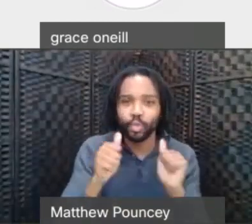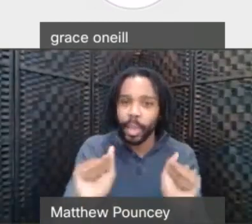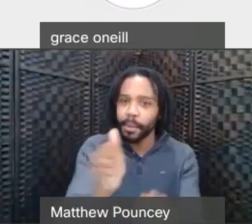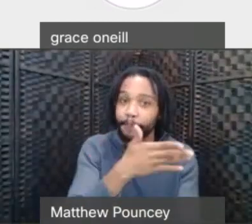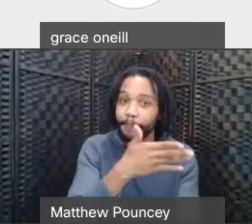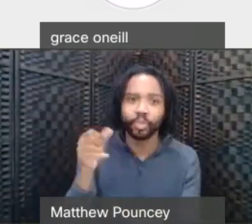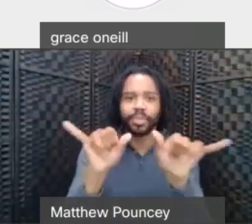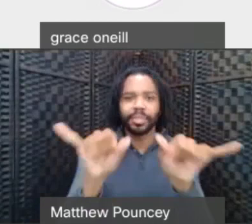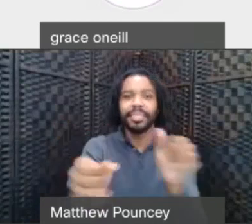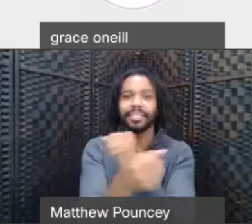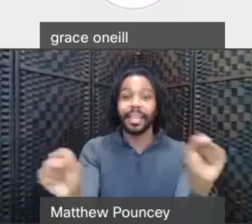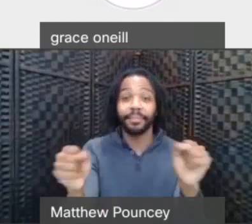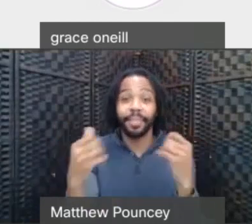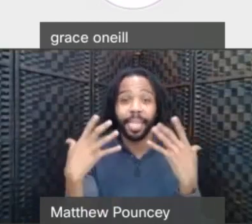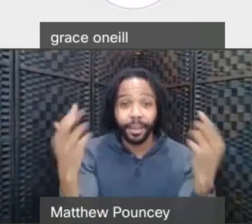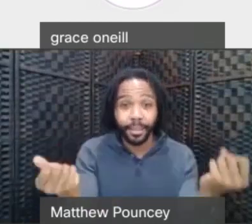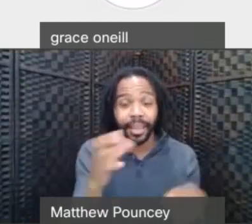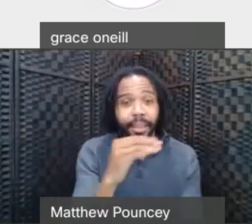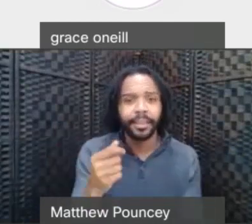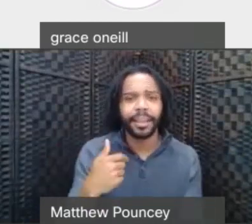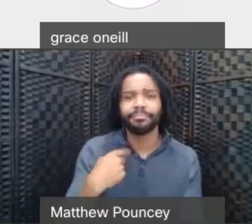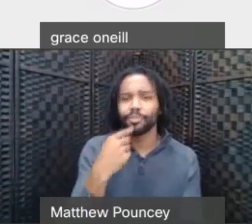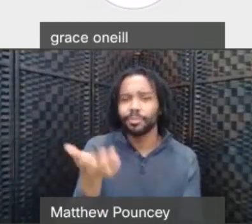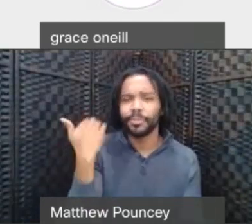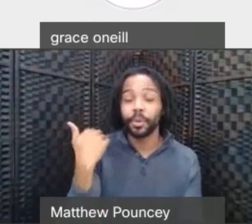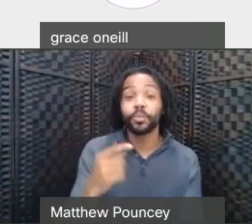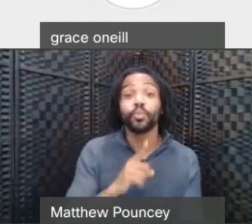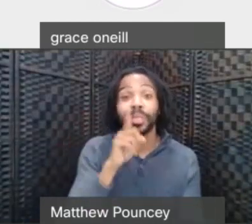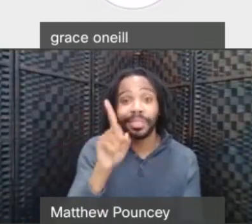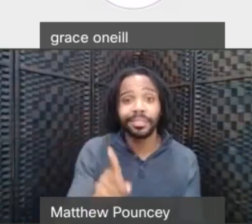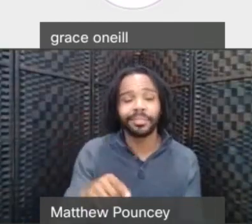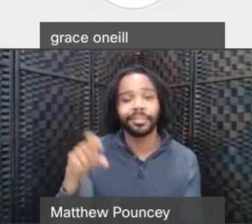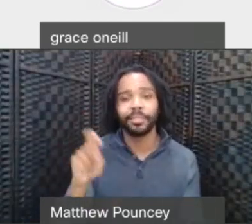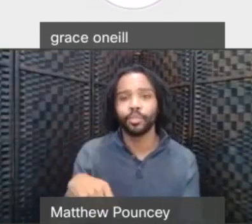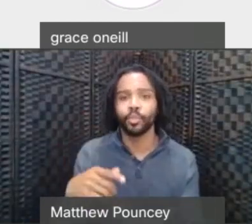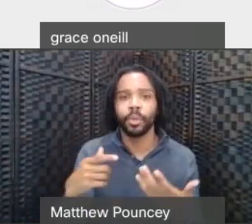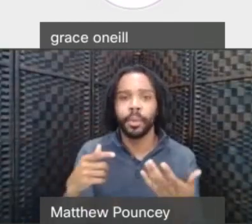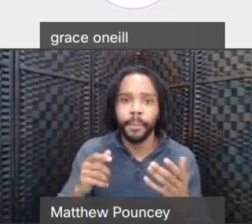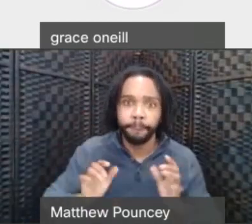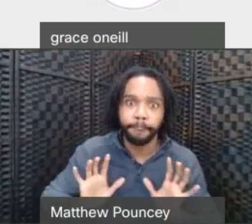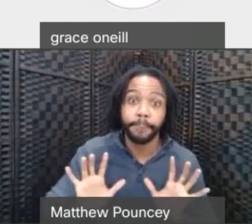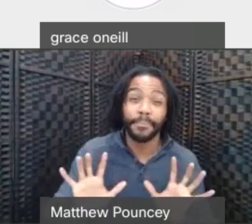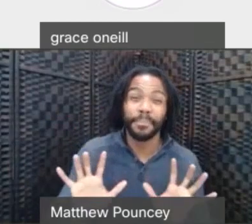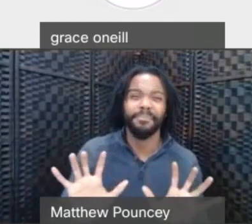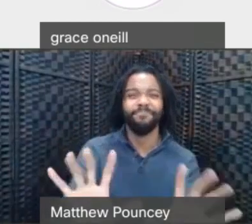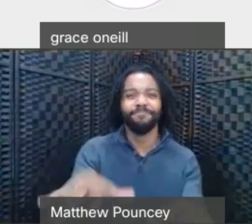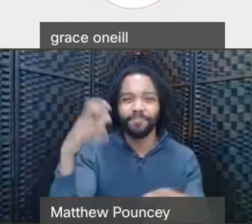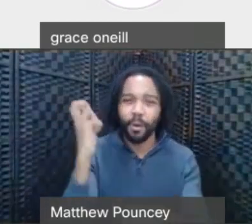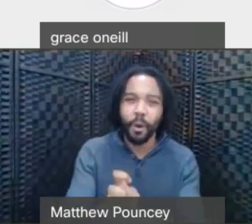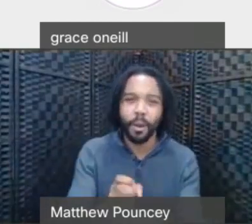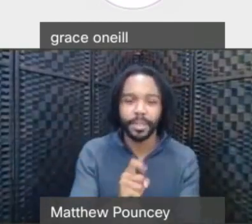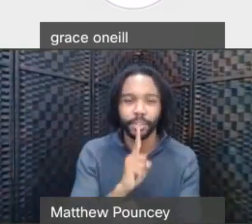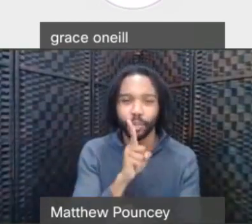safe and healthy. And as I said before, you know, we really need to push much harder